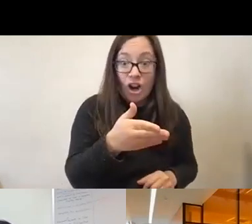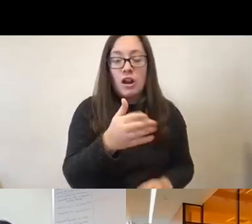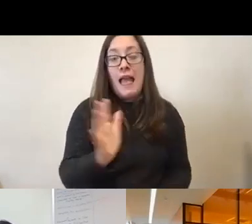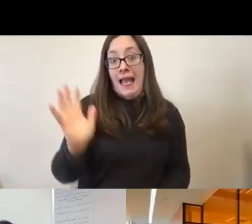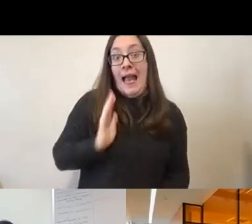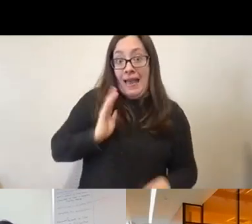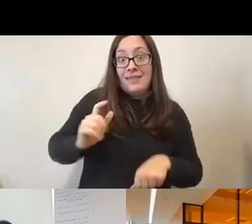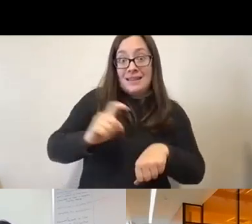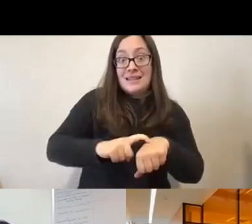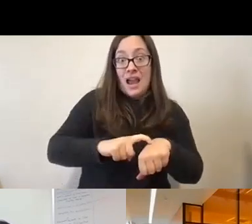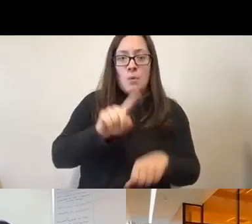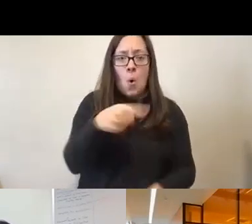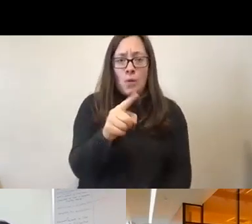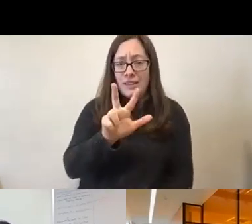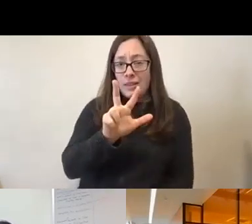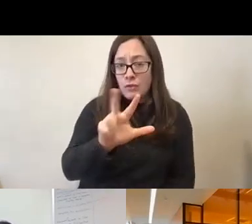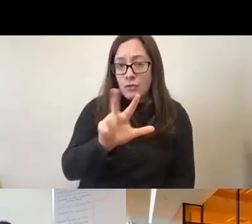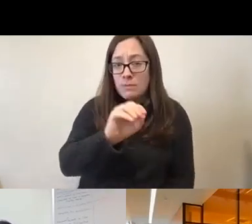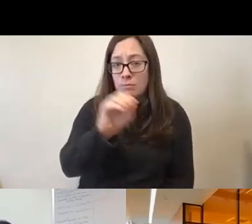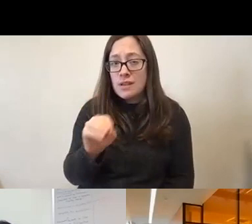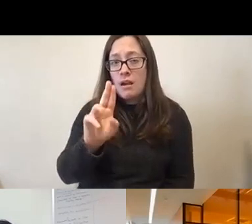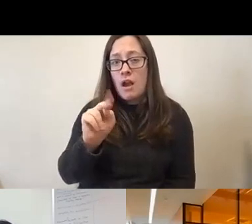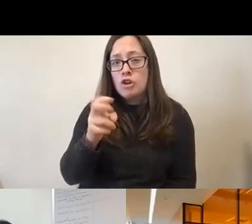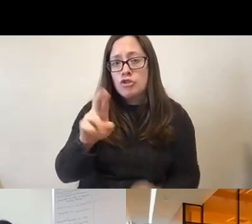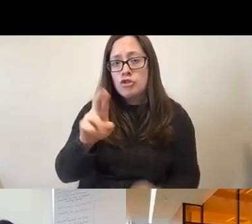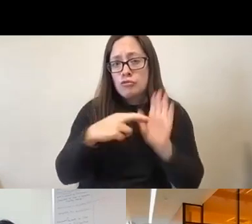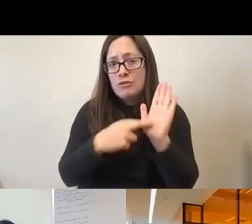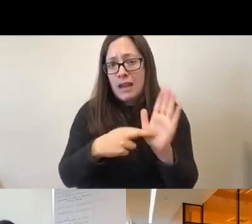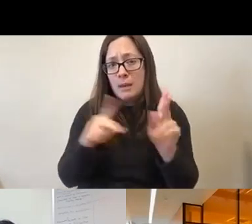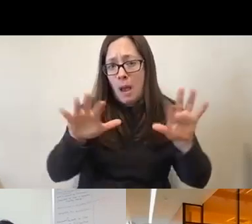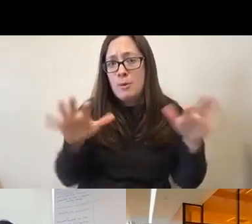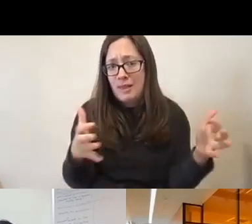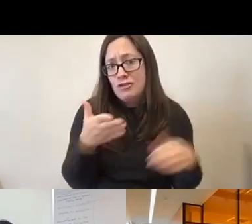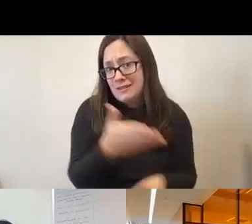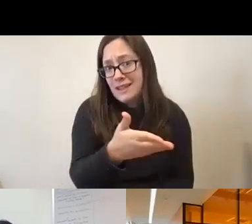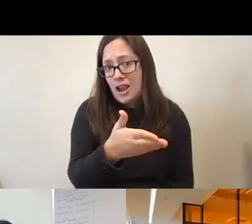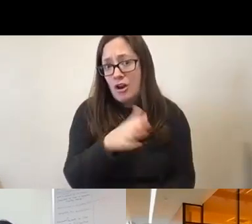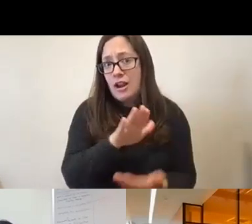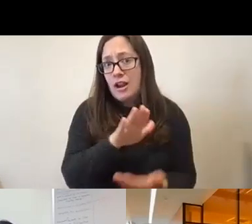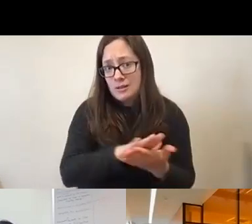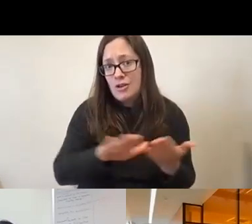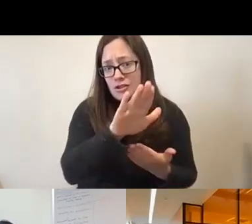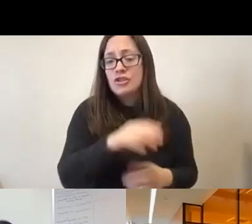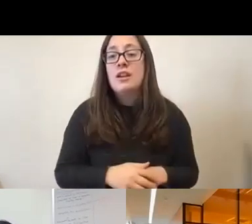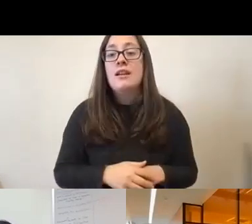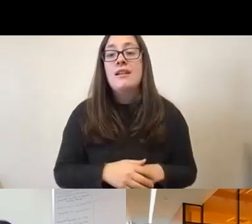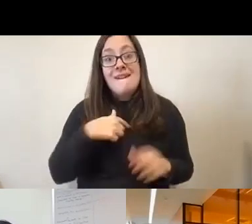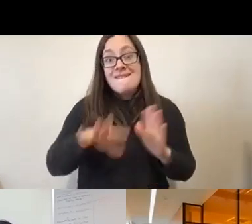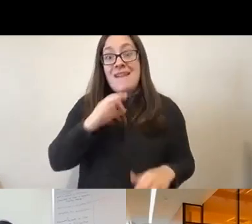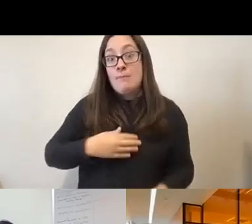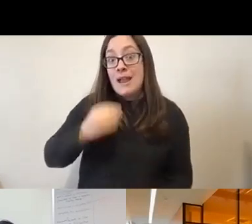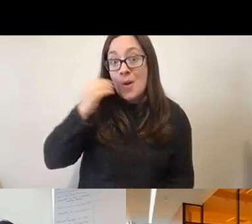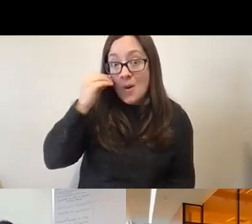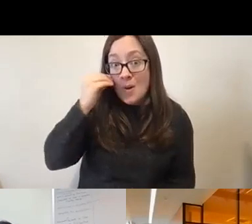of underrepresented populations attending. I did find a home there, and I found it with fellow